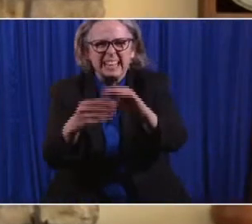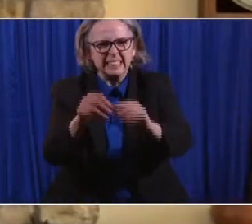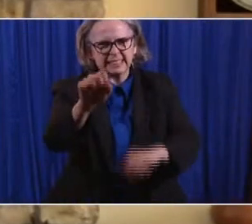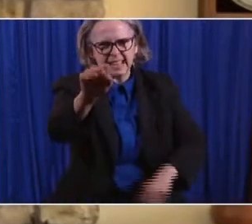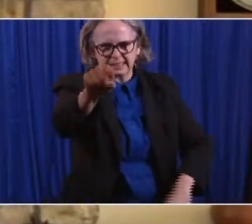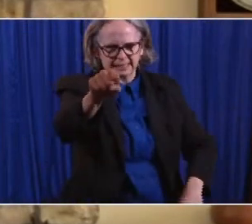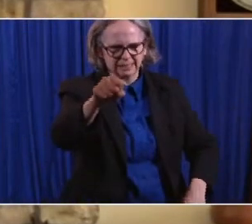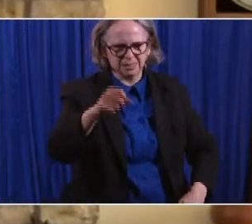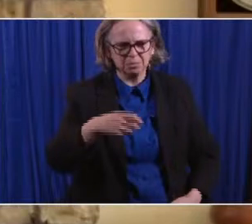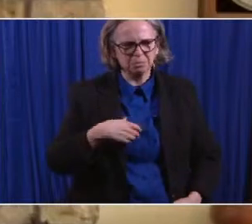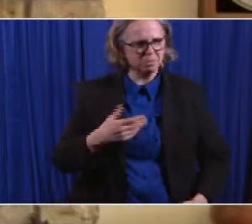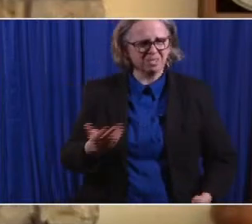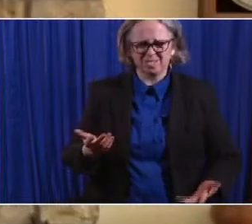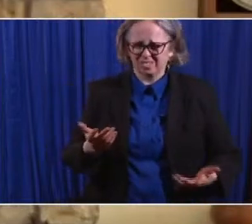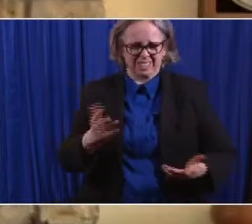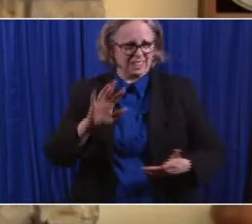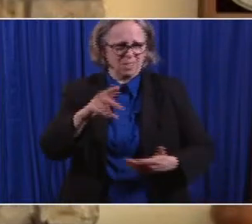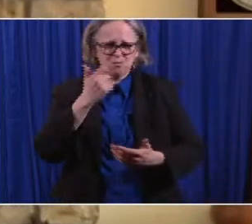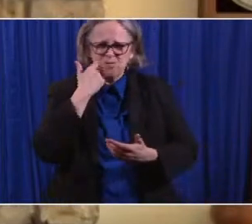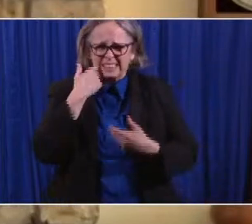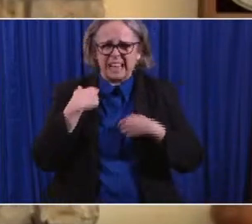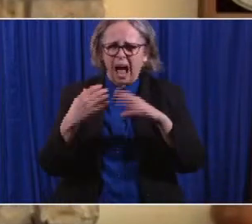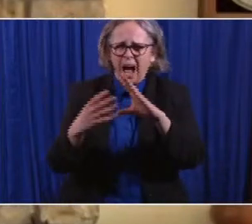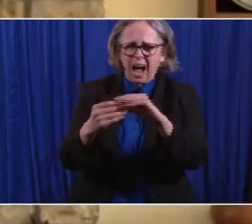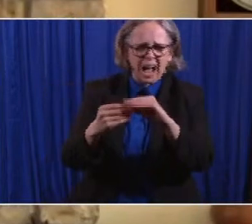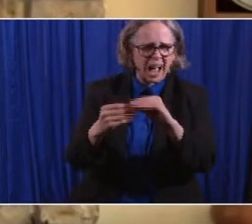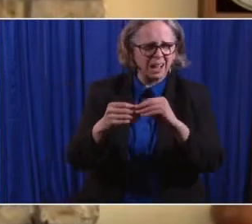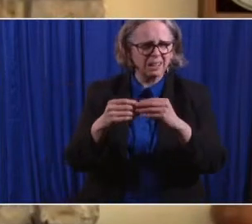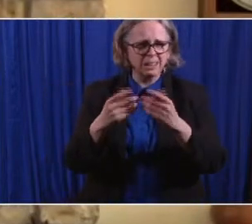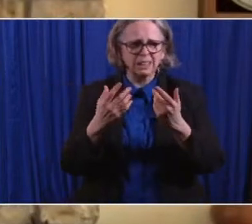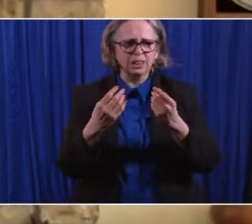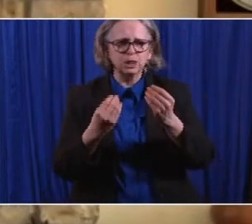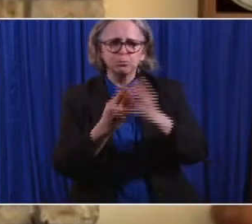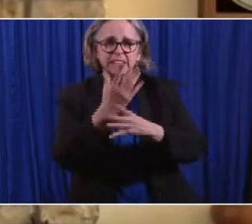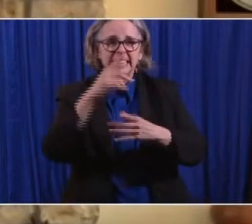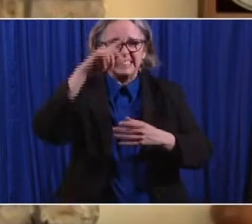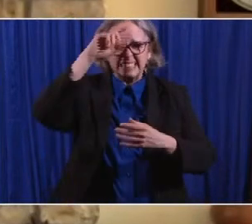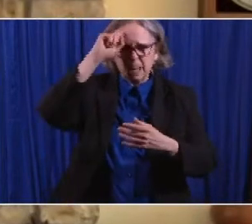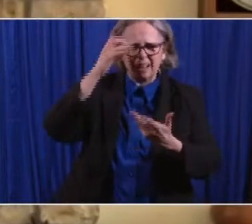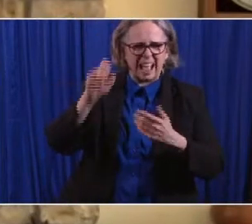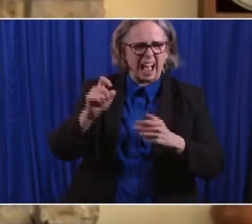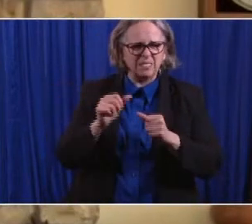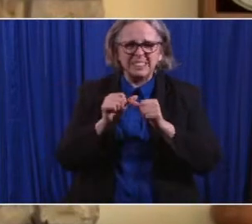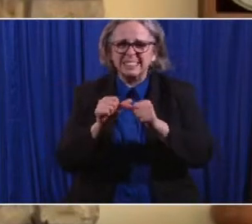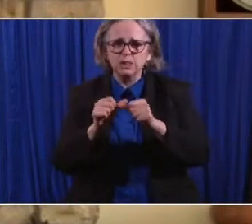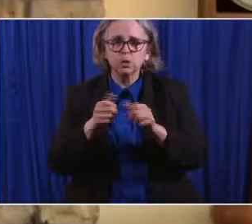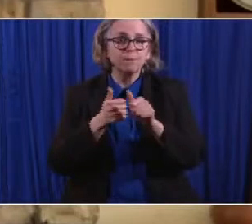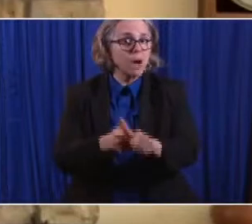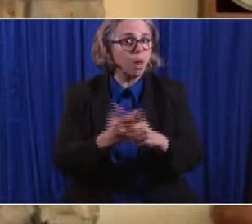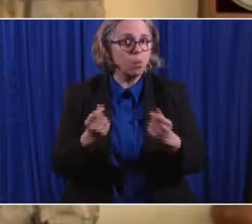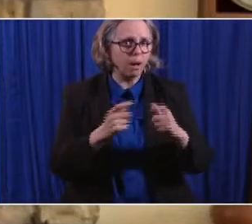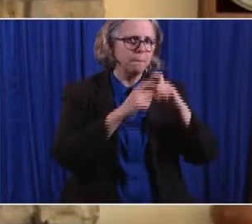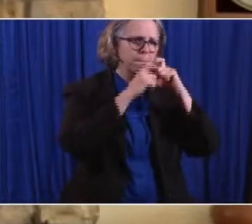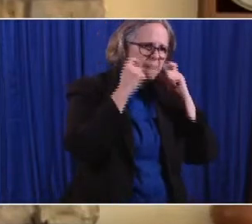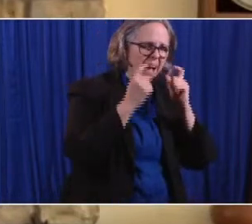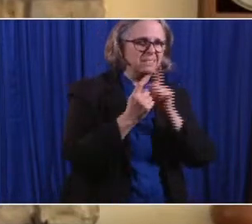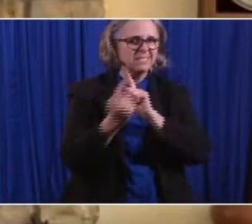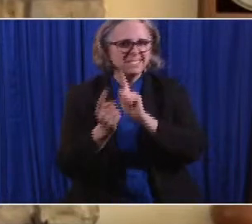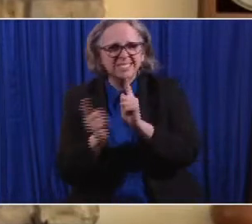summer to continue to do what we have to do. We've got two things going